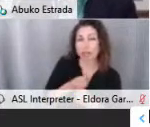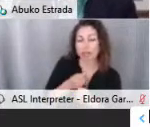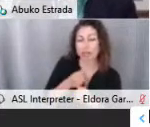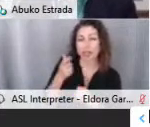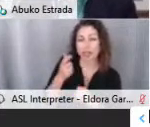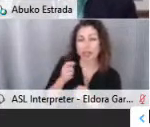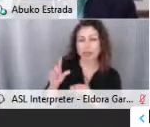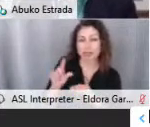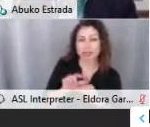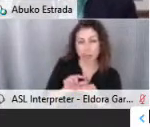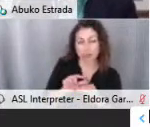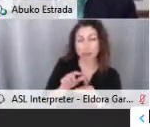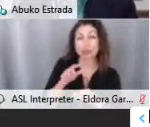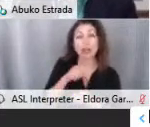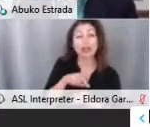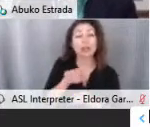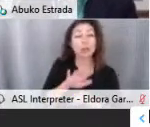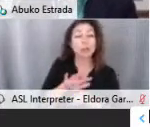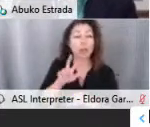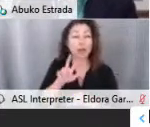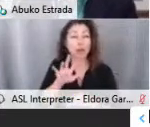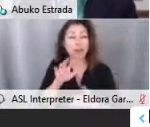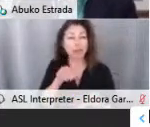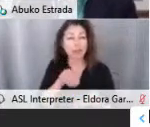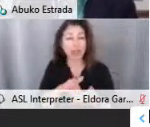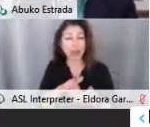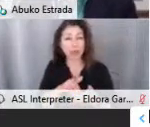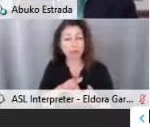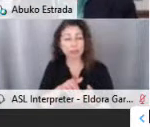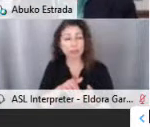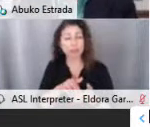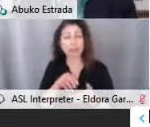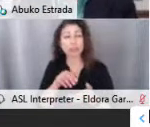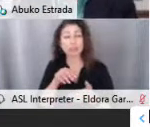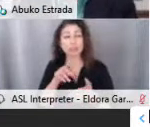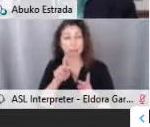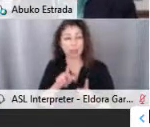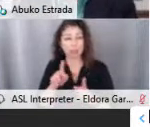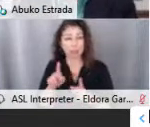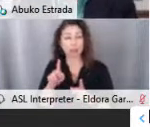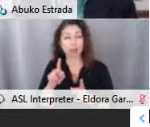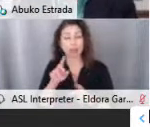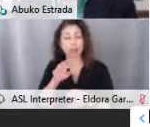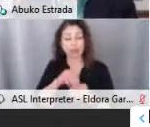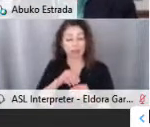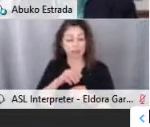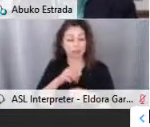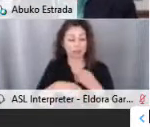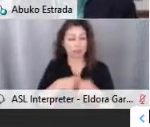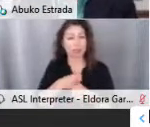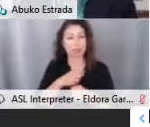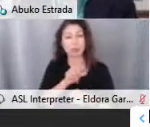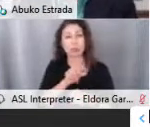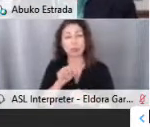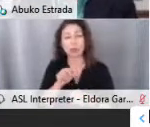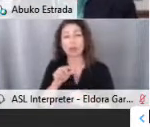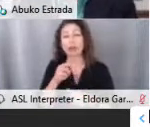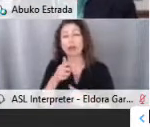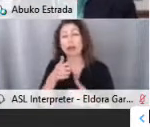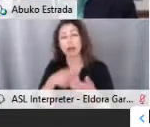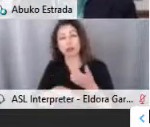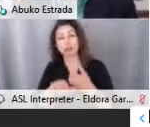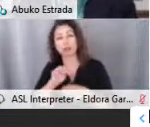estimate there are about 35,000 people in the marketplace in 2020.